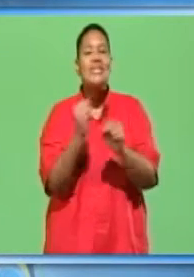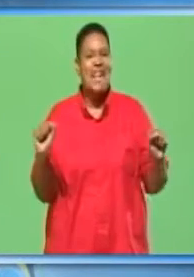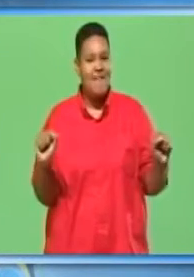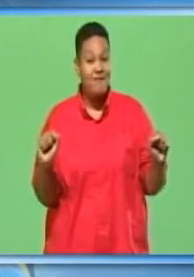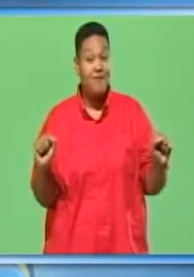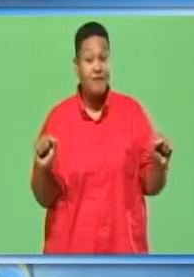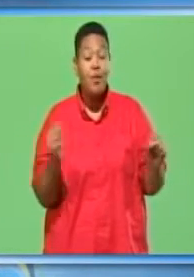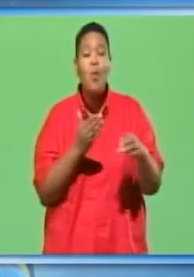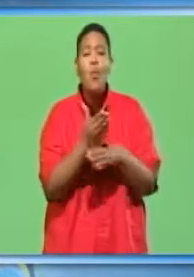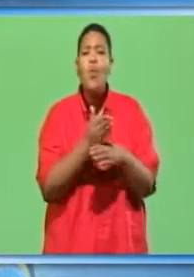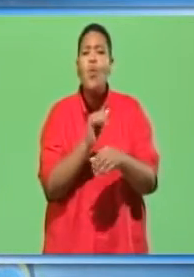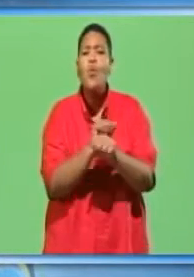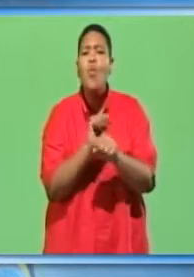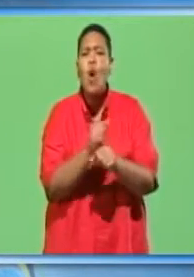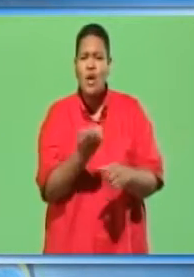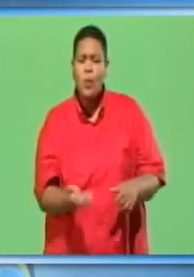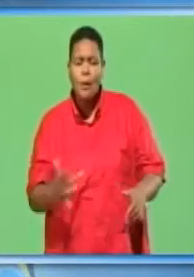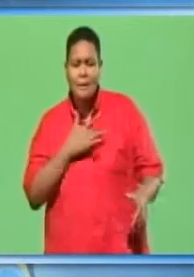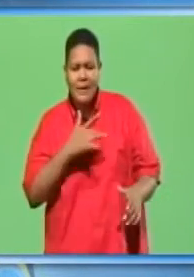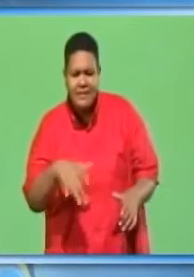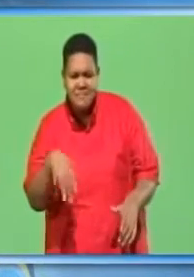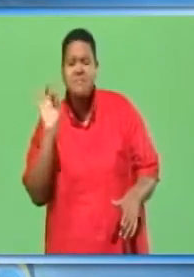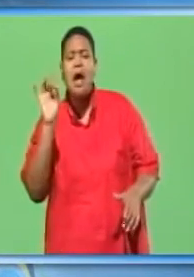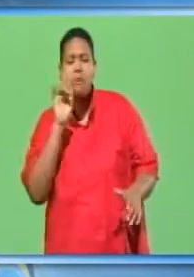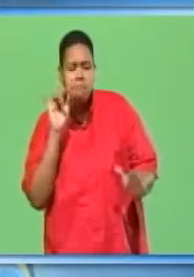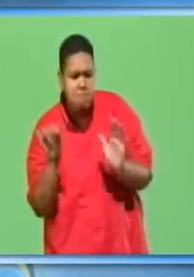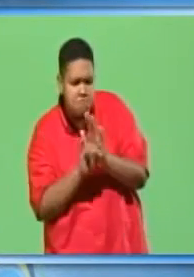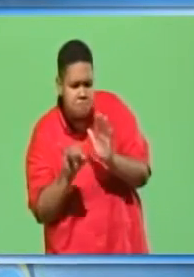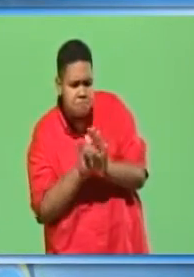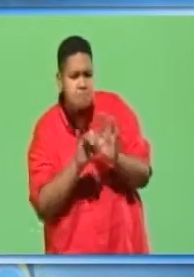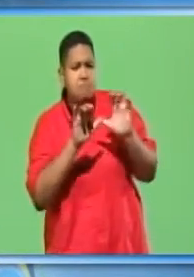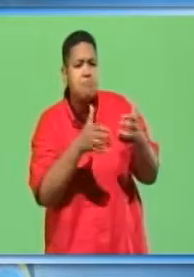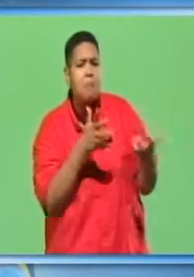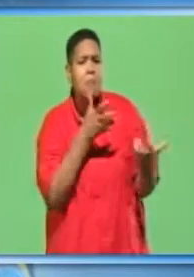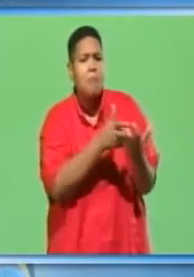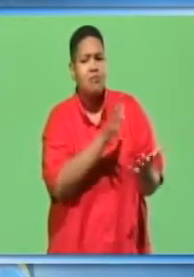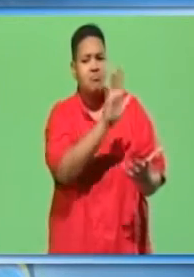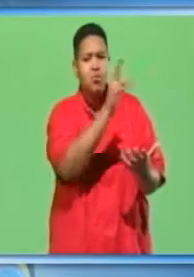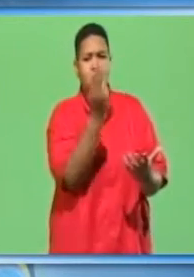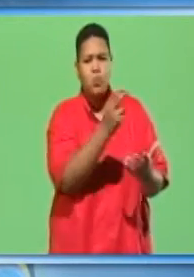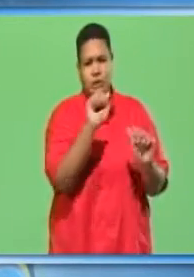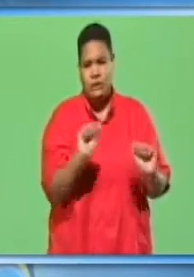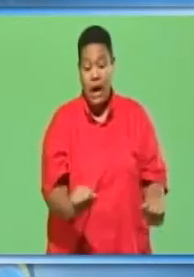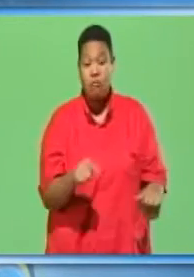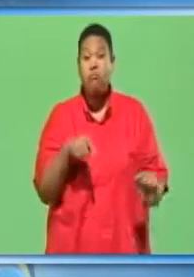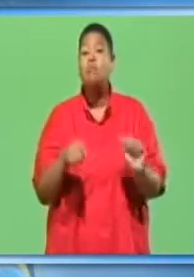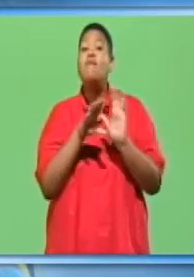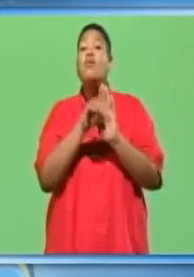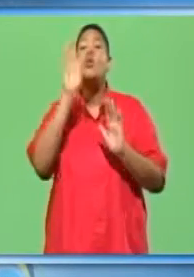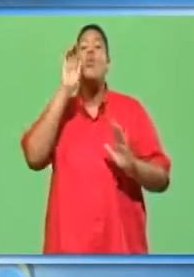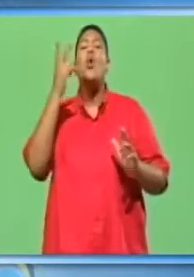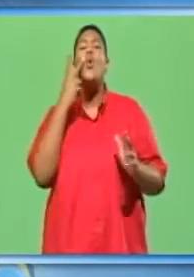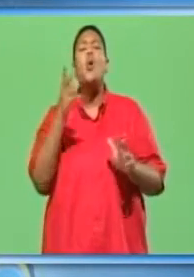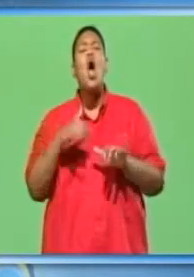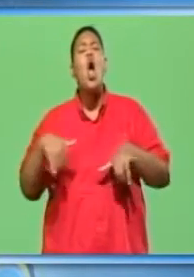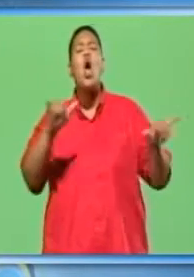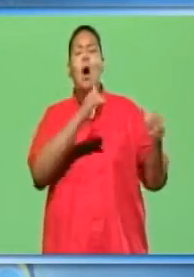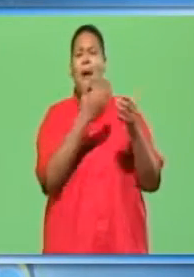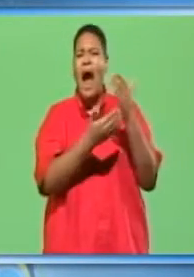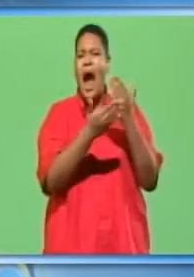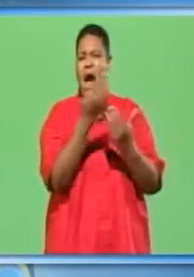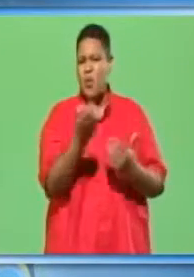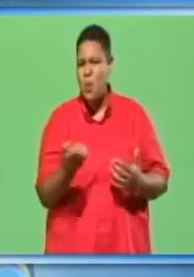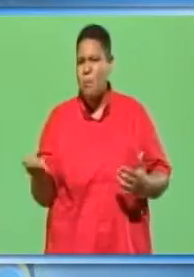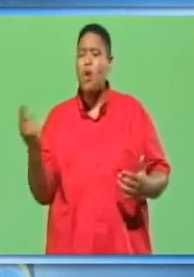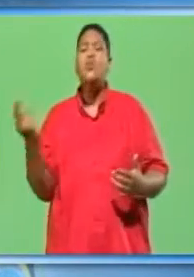Woodworking tools are usually identified and classified based on their uses. This video will look at common woodworking hand tools